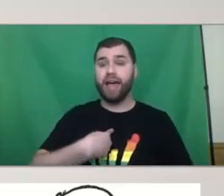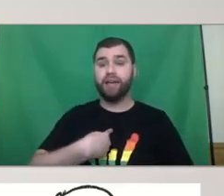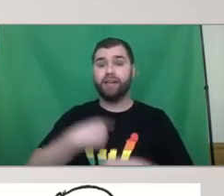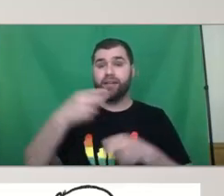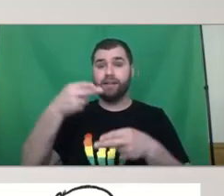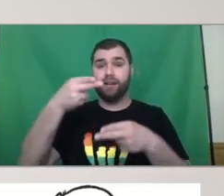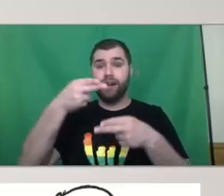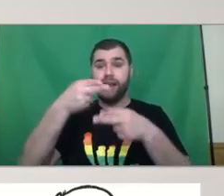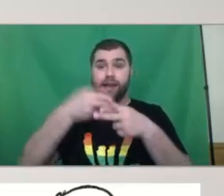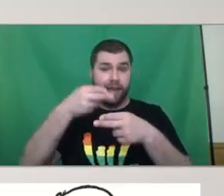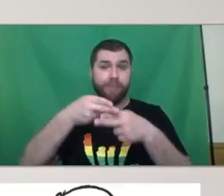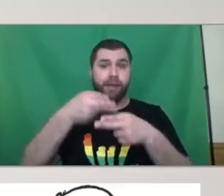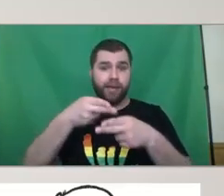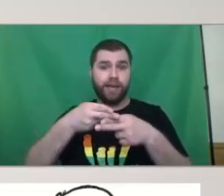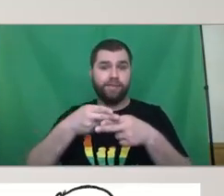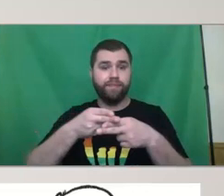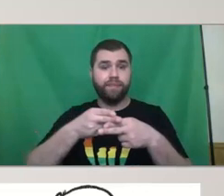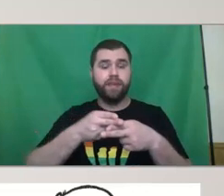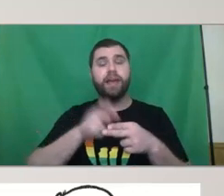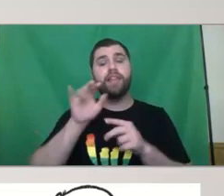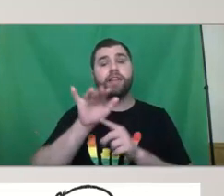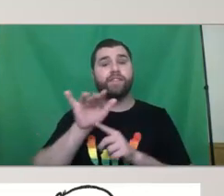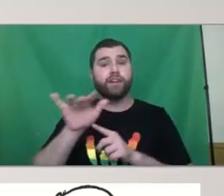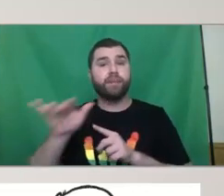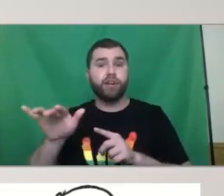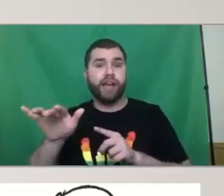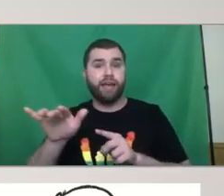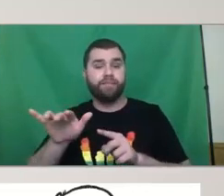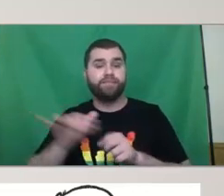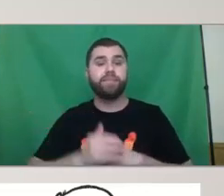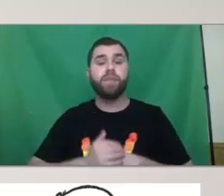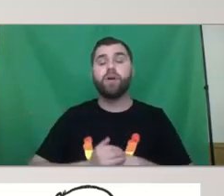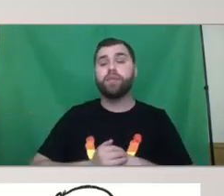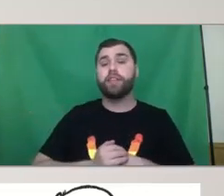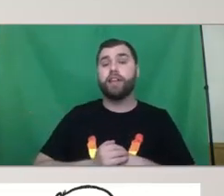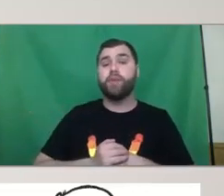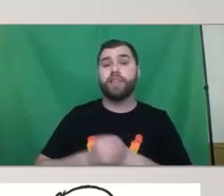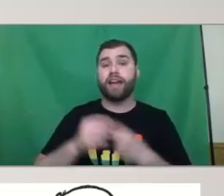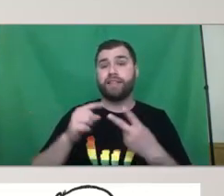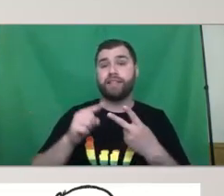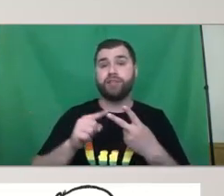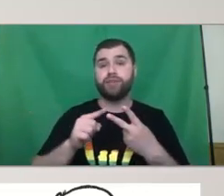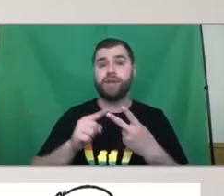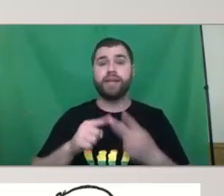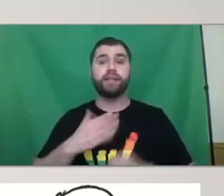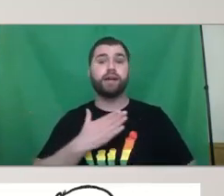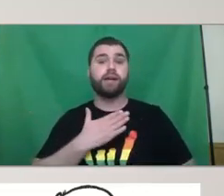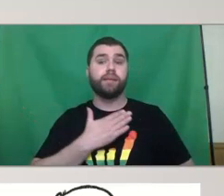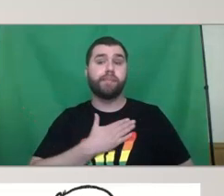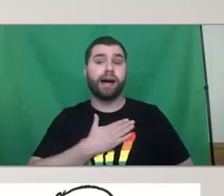I, name again, and then you finger spell your name. The other one that I see too